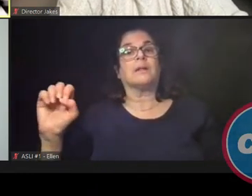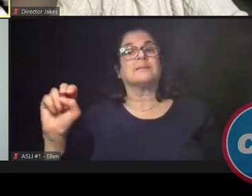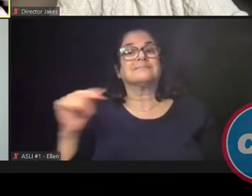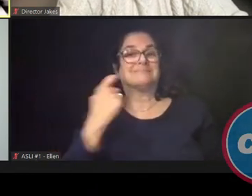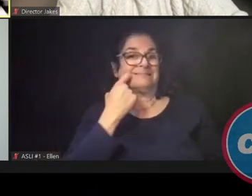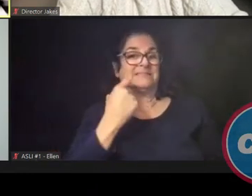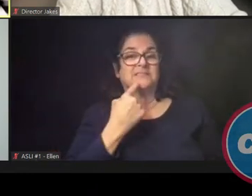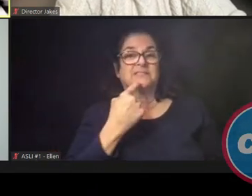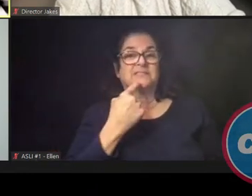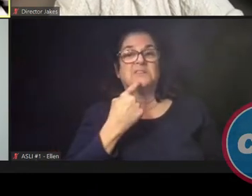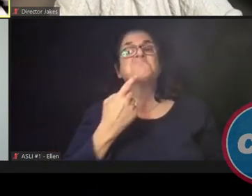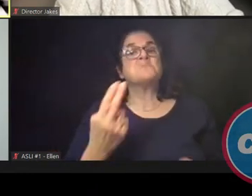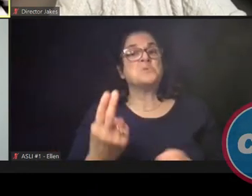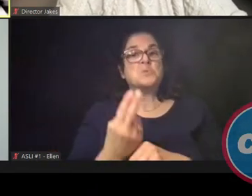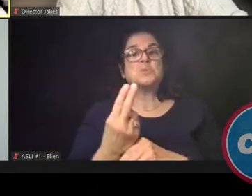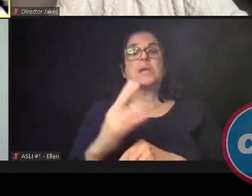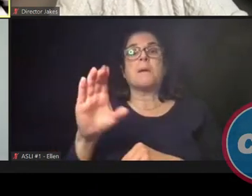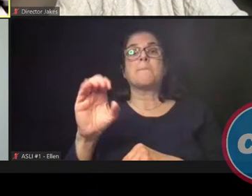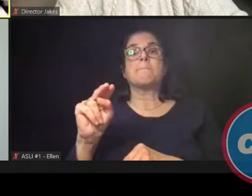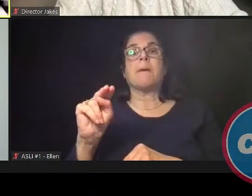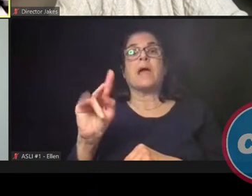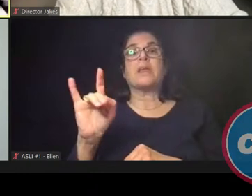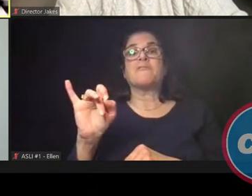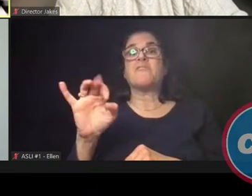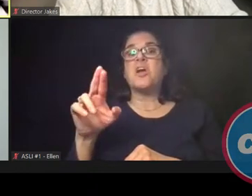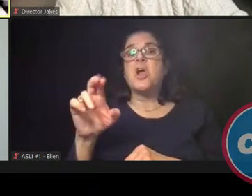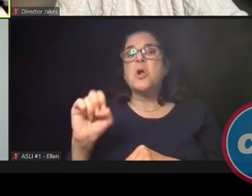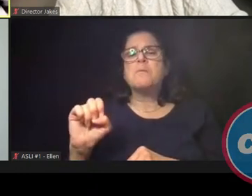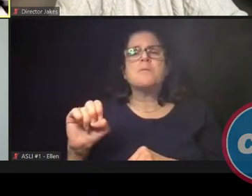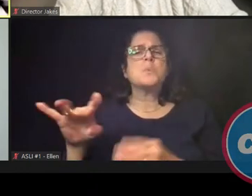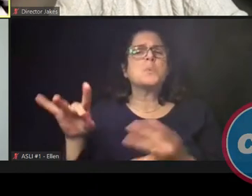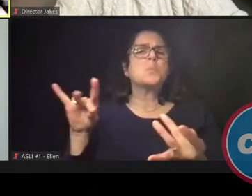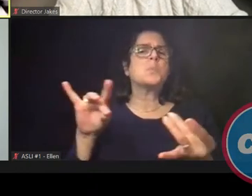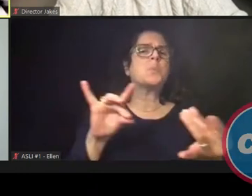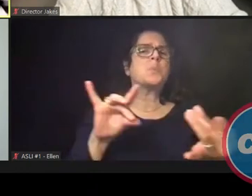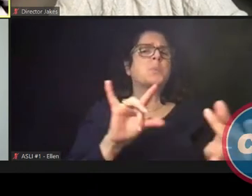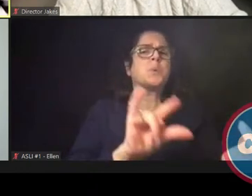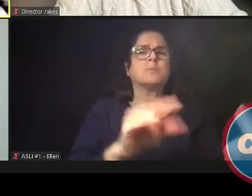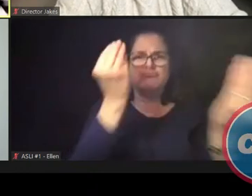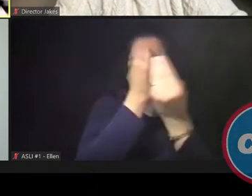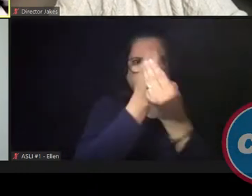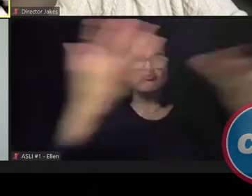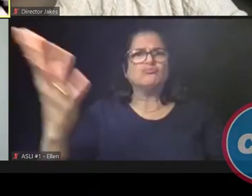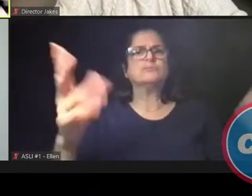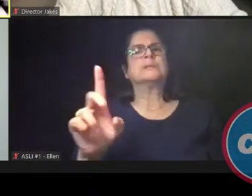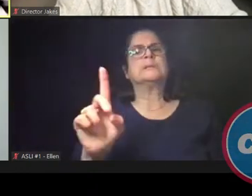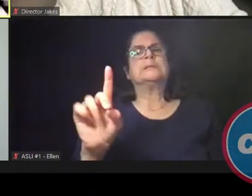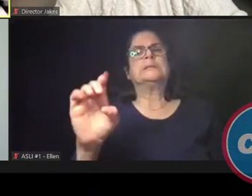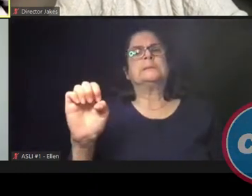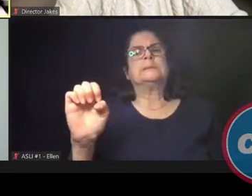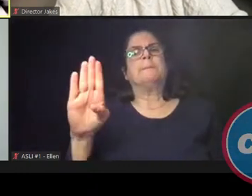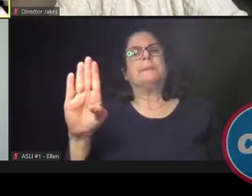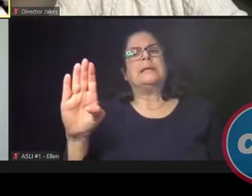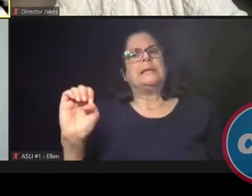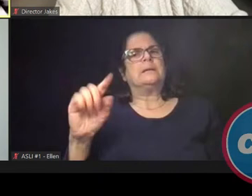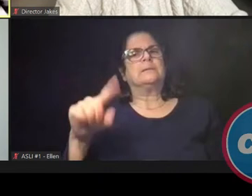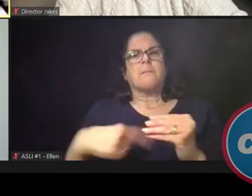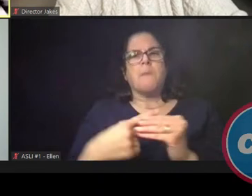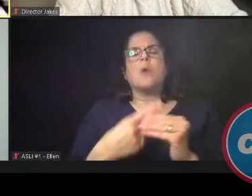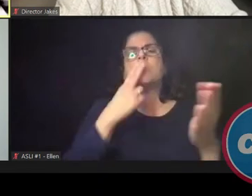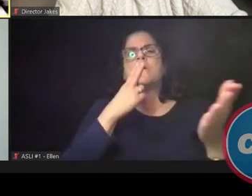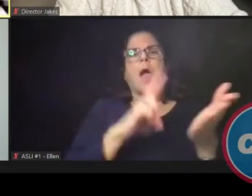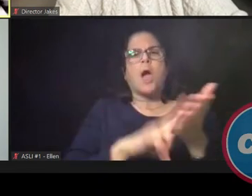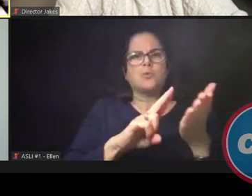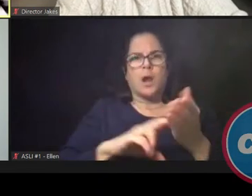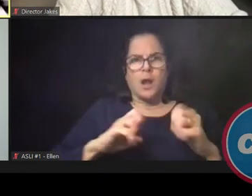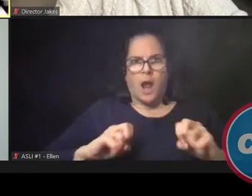online through Bonfire has greatly assisted us in getting the word out to DBEs about our contracting opportunities and making them